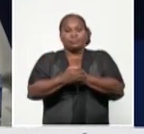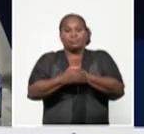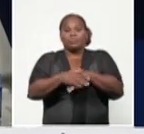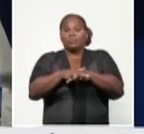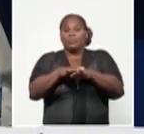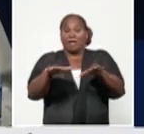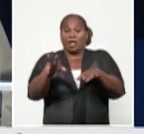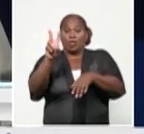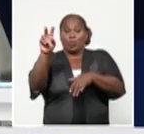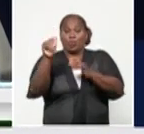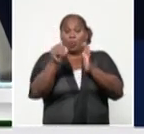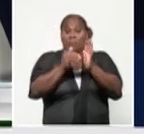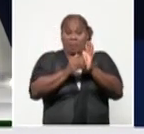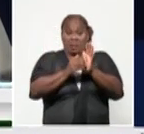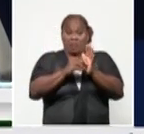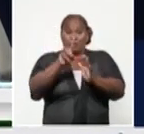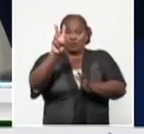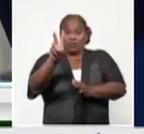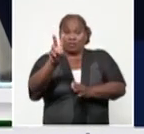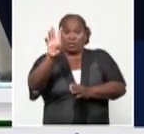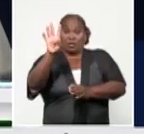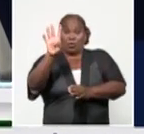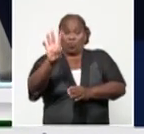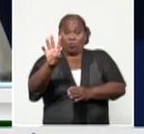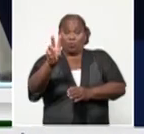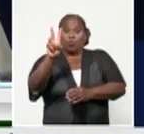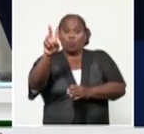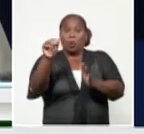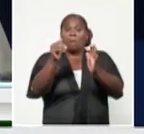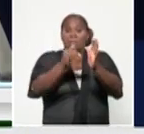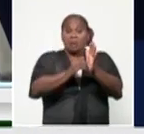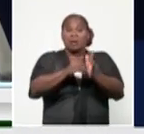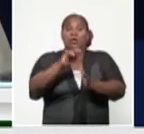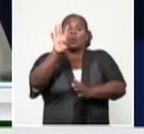number of confirmed case contacts to